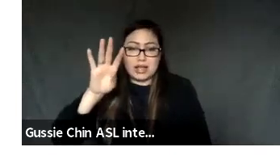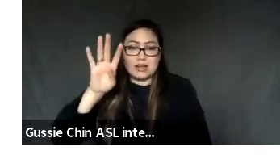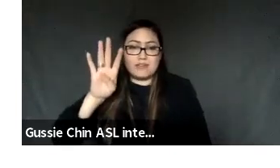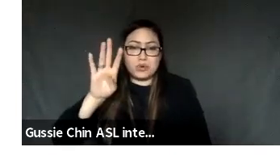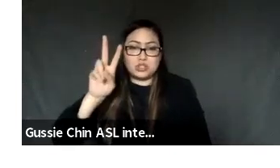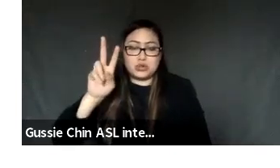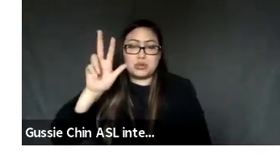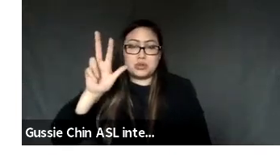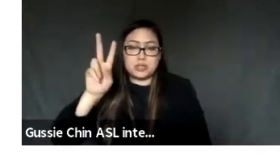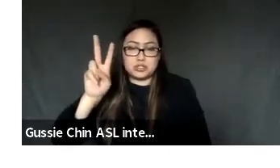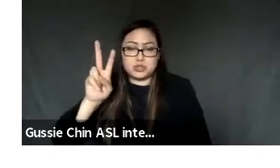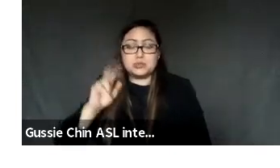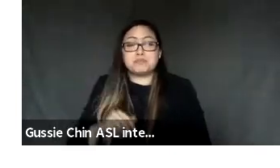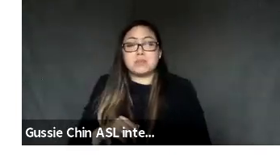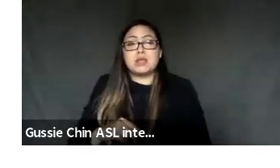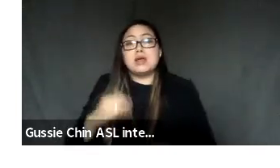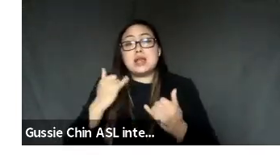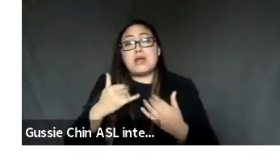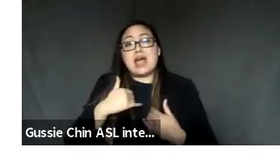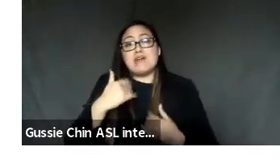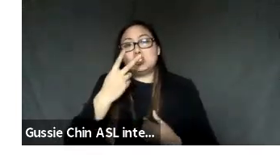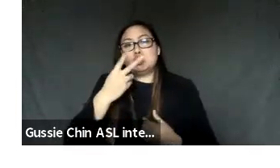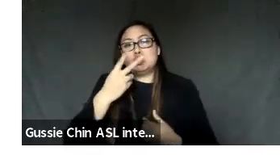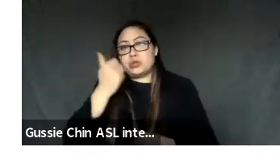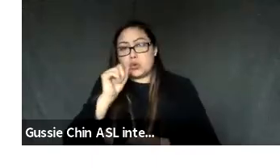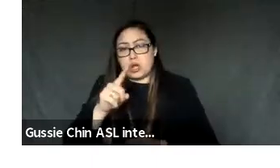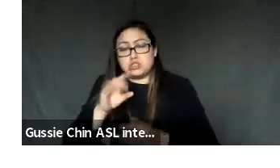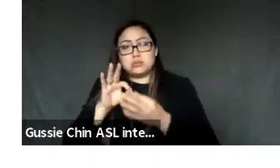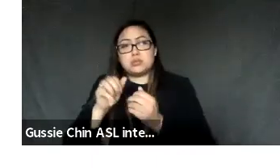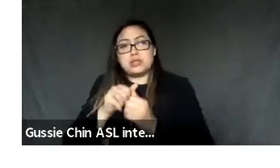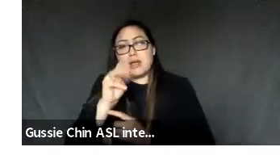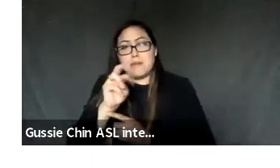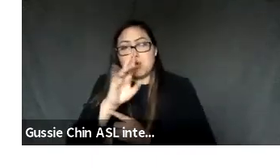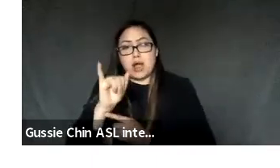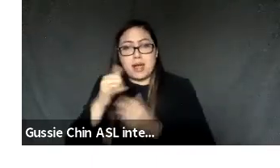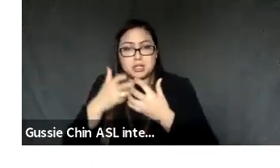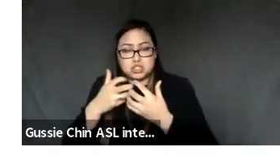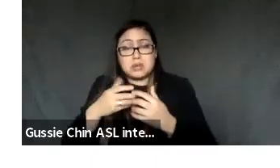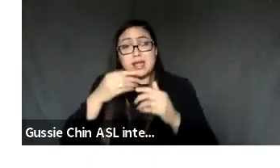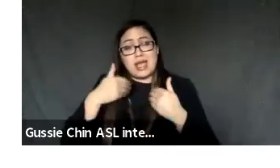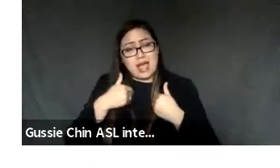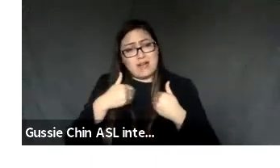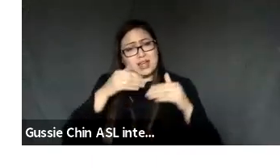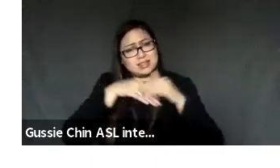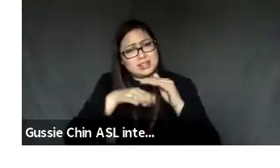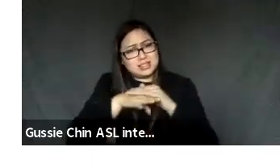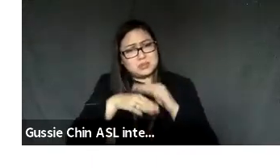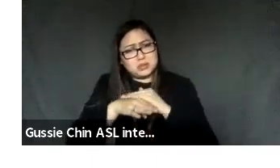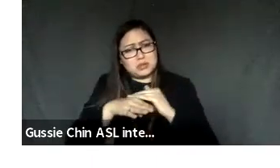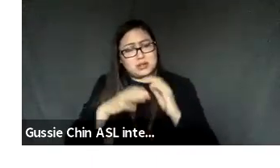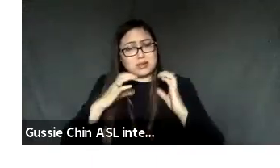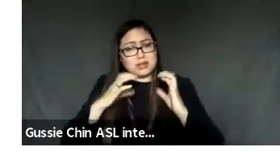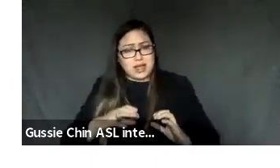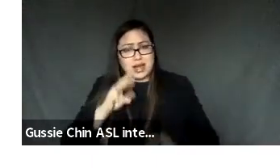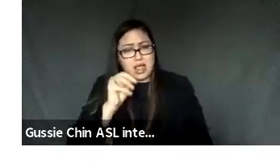two have to do with MRI machines. One is, are there accessible, compliant MRI machines? And the